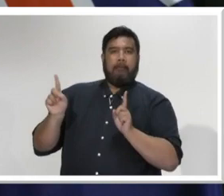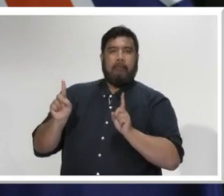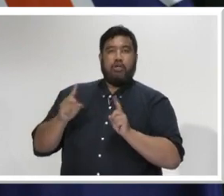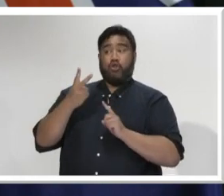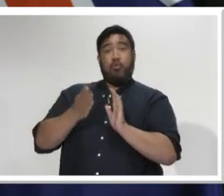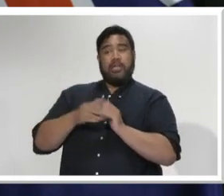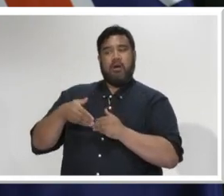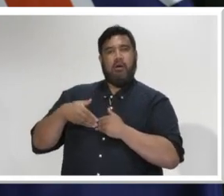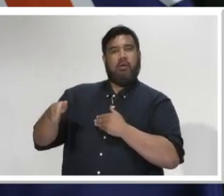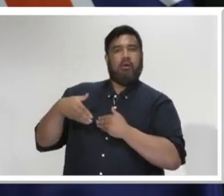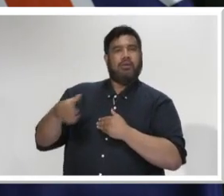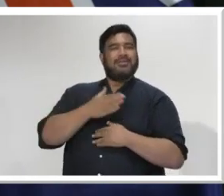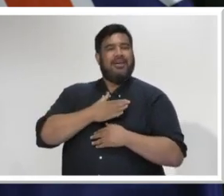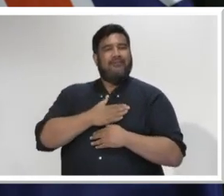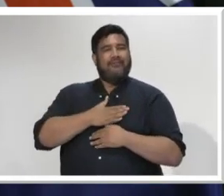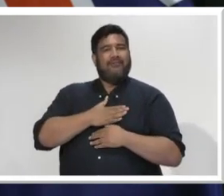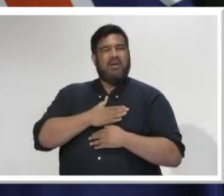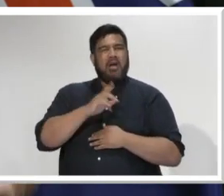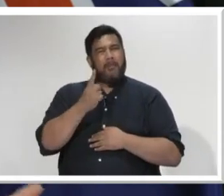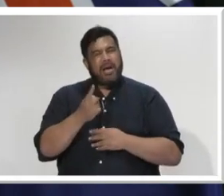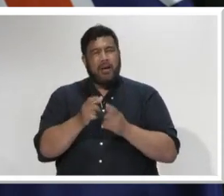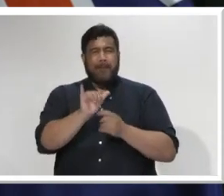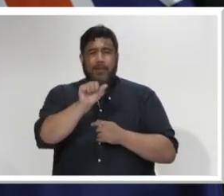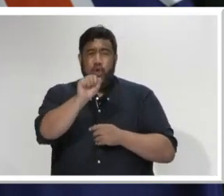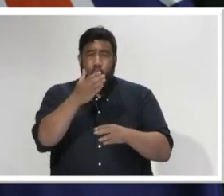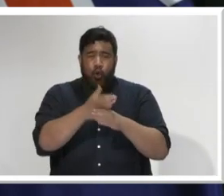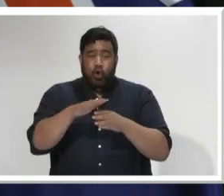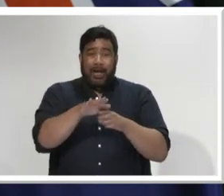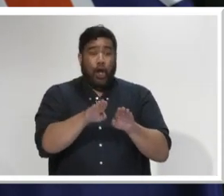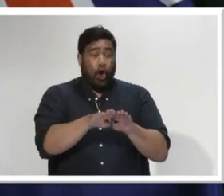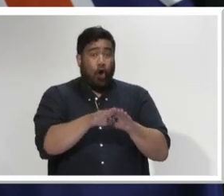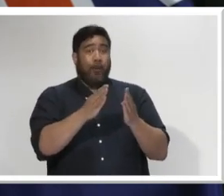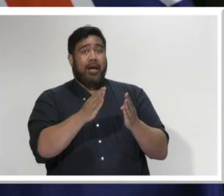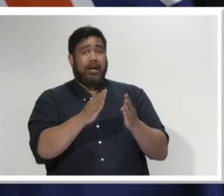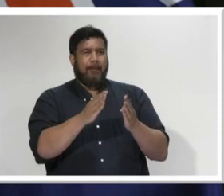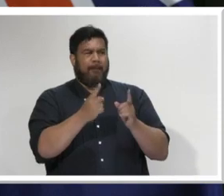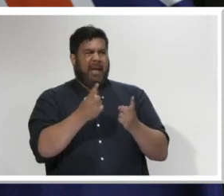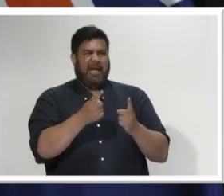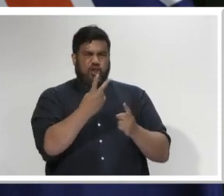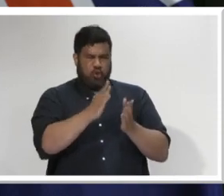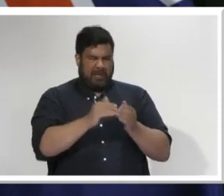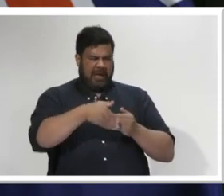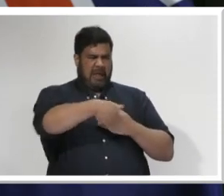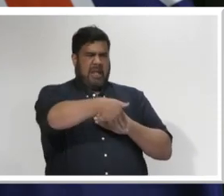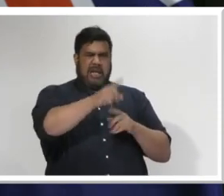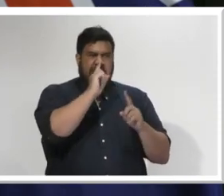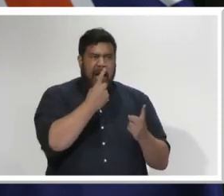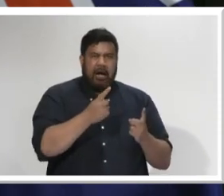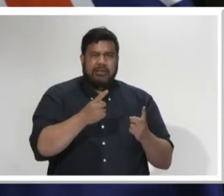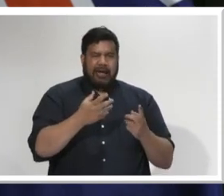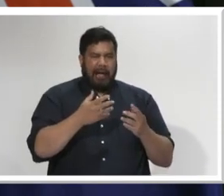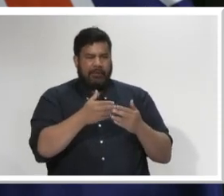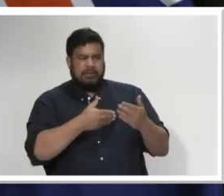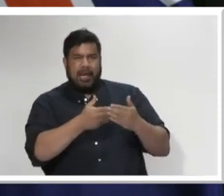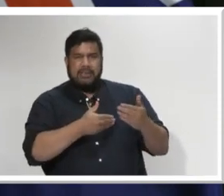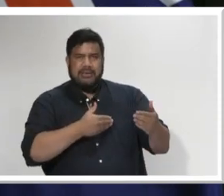some places that will be more difficult. If you are in a workplace or an education facility, for instance, places, however,